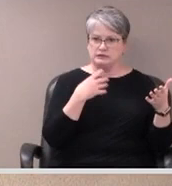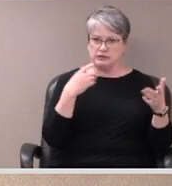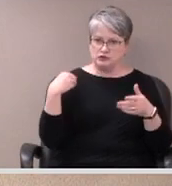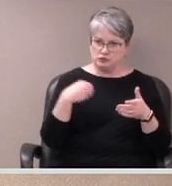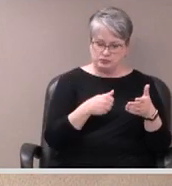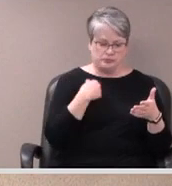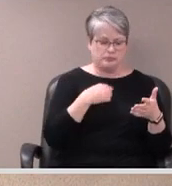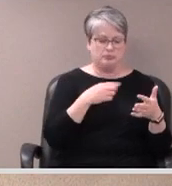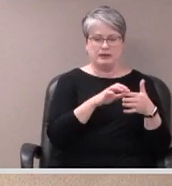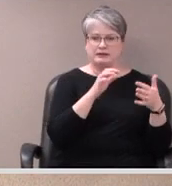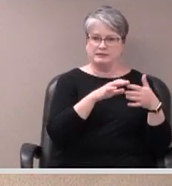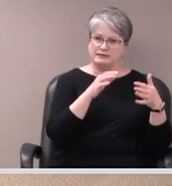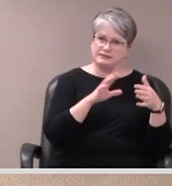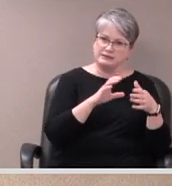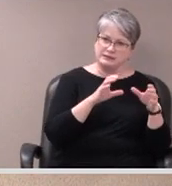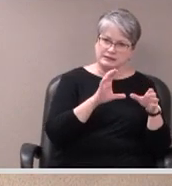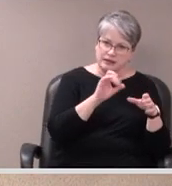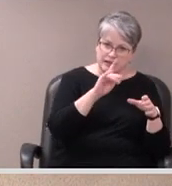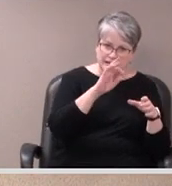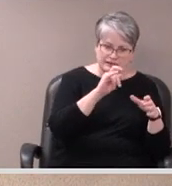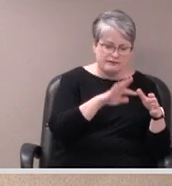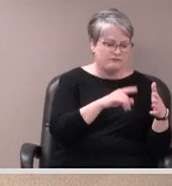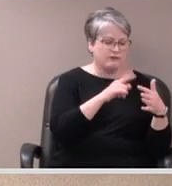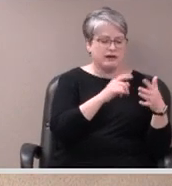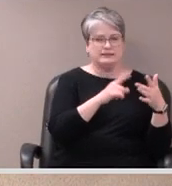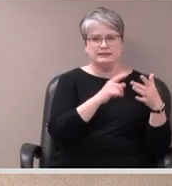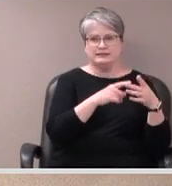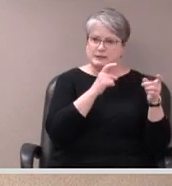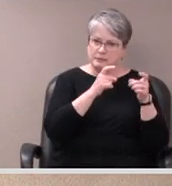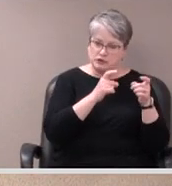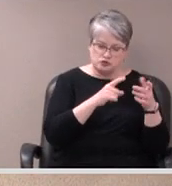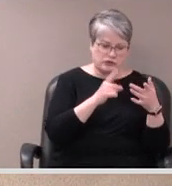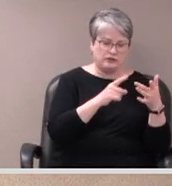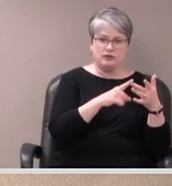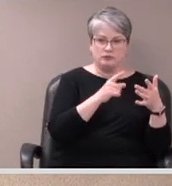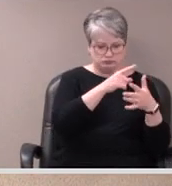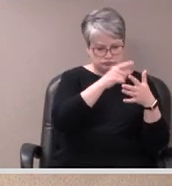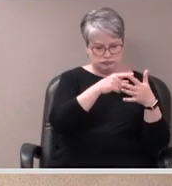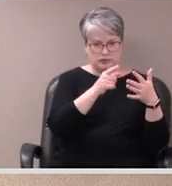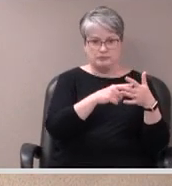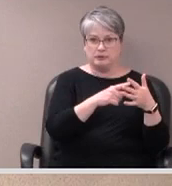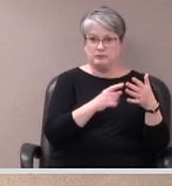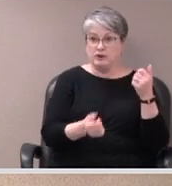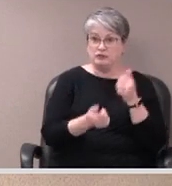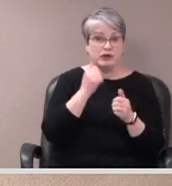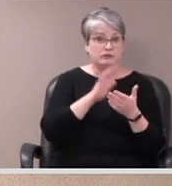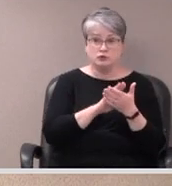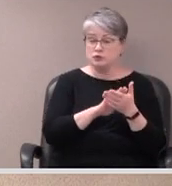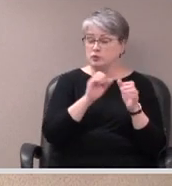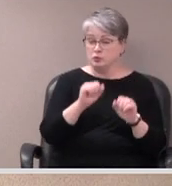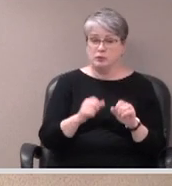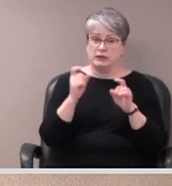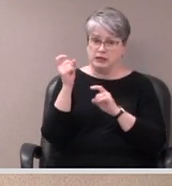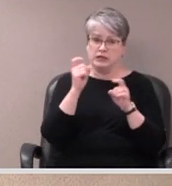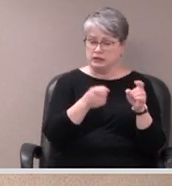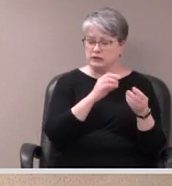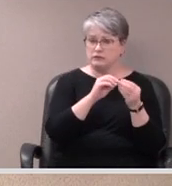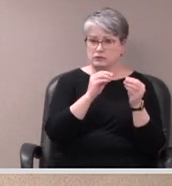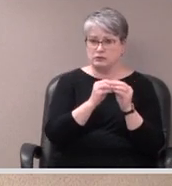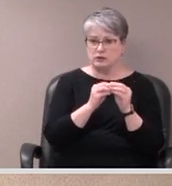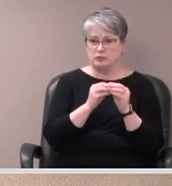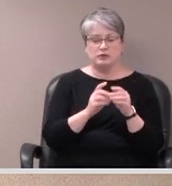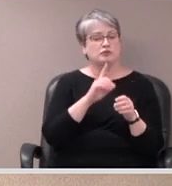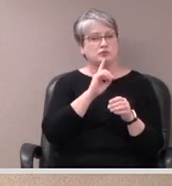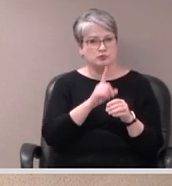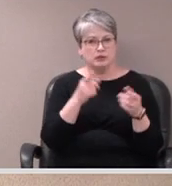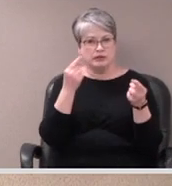classified support, this is administrative salaries. We can give that detail by school. In addition, where it really comes